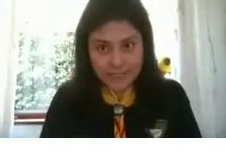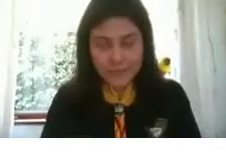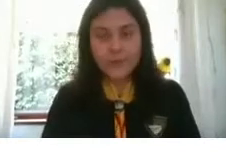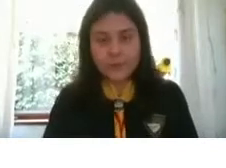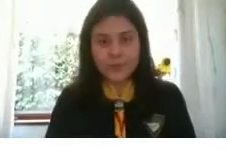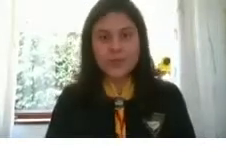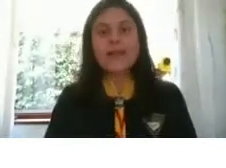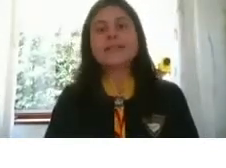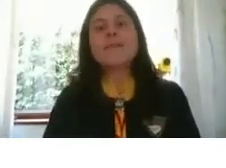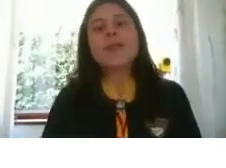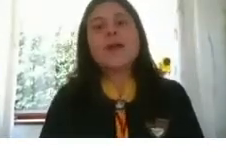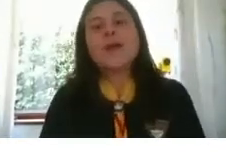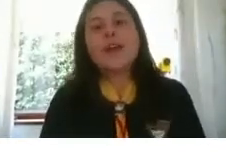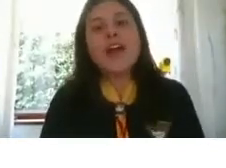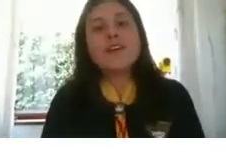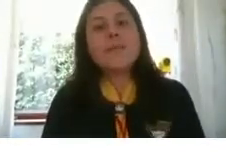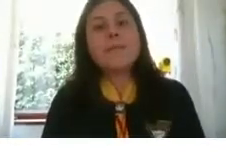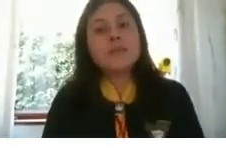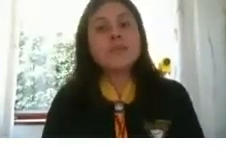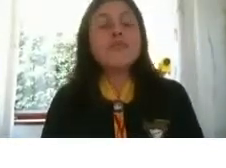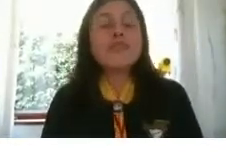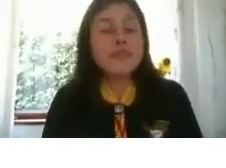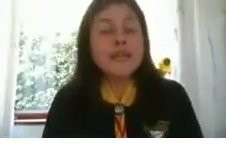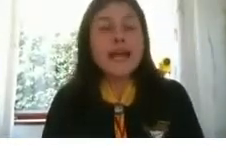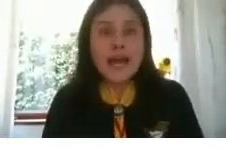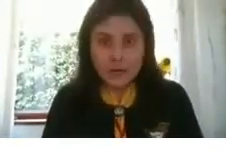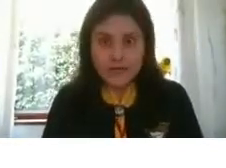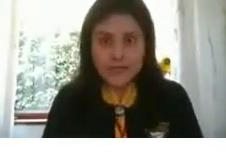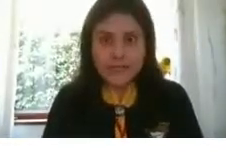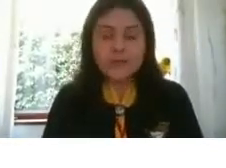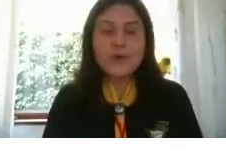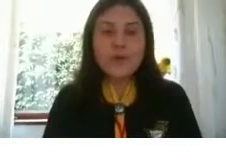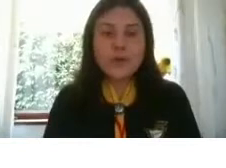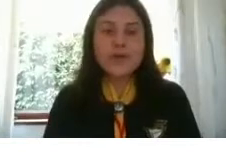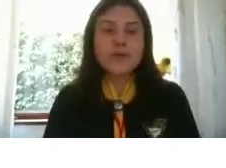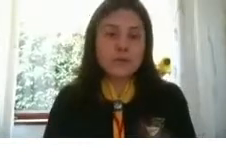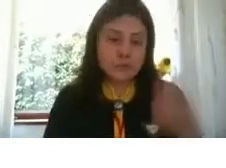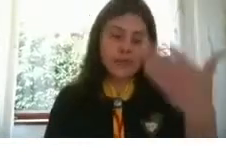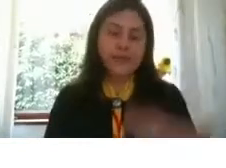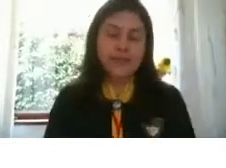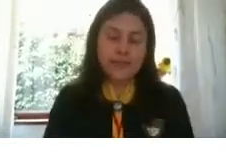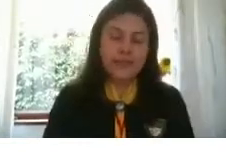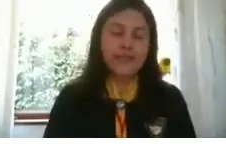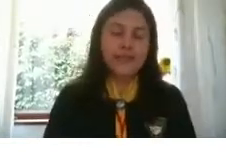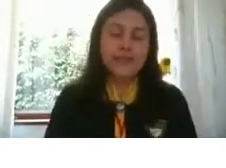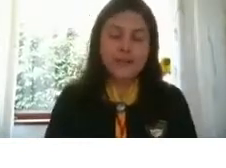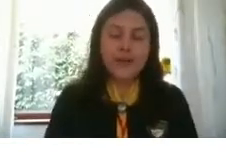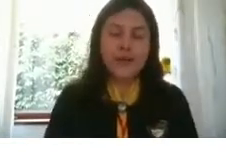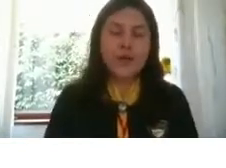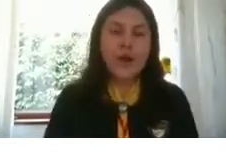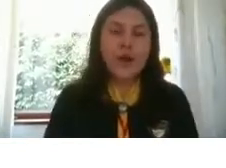alphabet. We will do that. We're gonna have a minimum of 3 hours. That's what we, well,